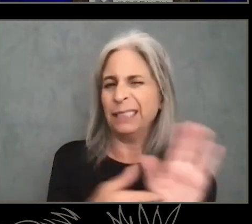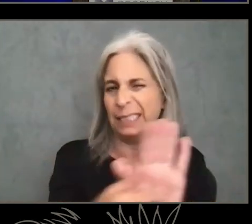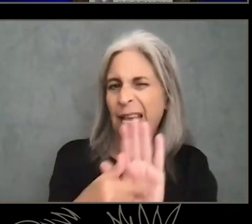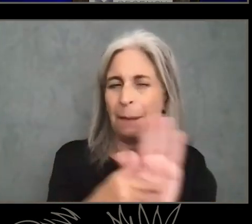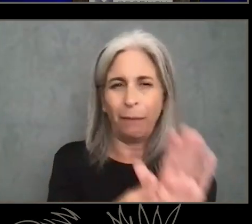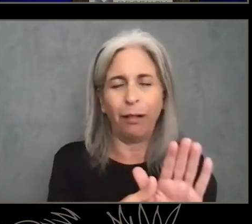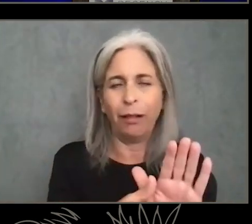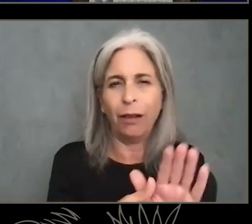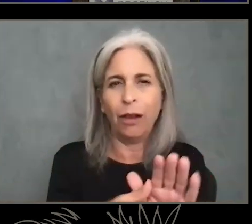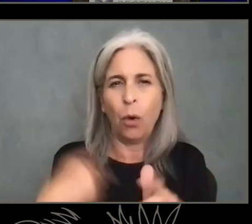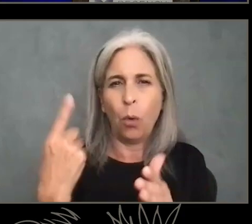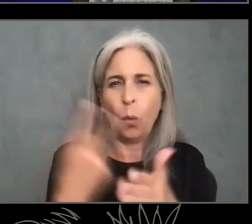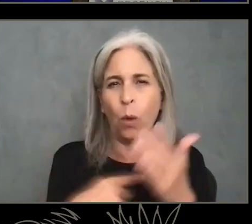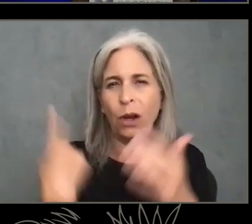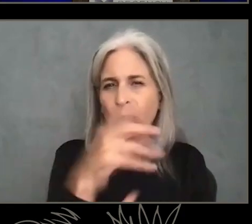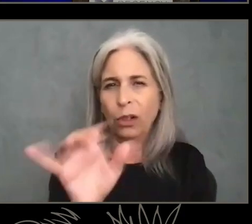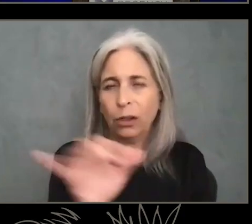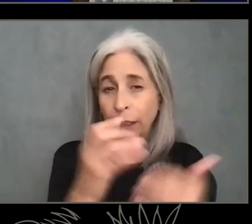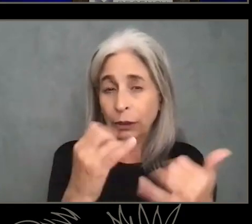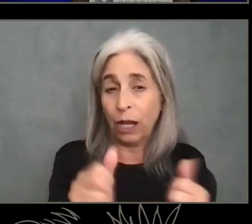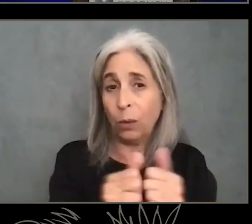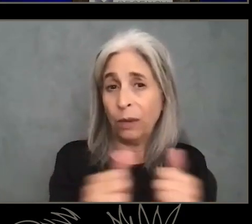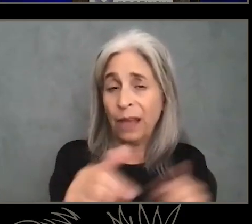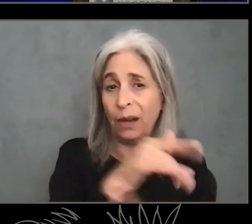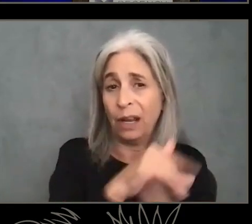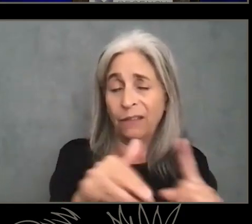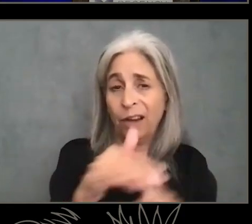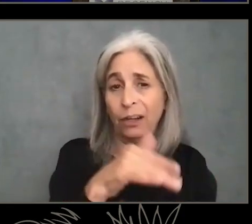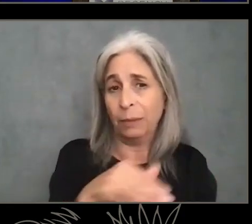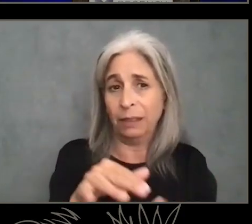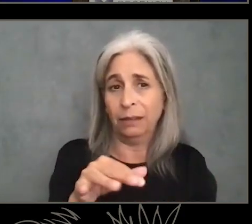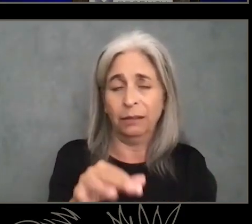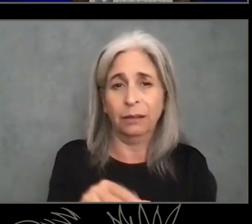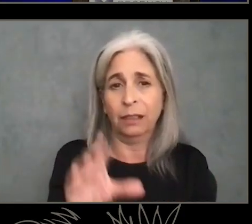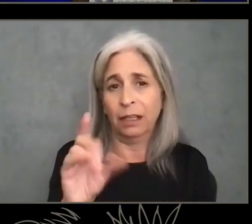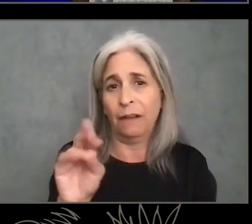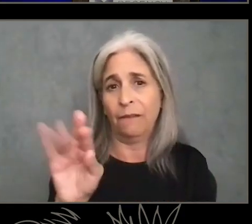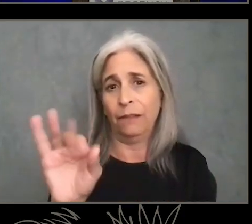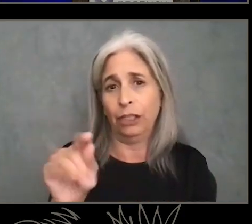example of what this will look like today without any environments configured.